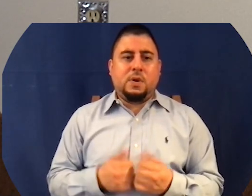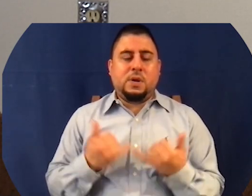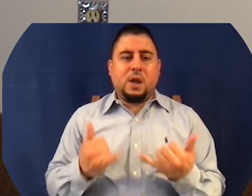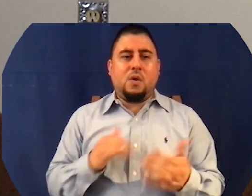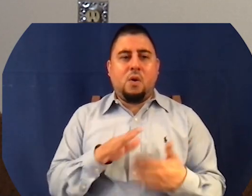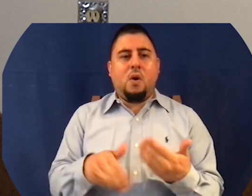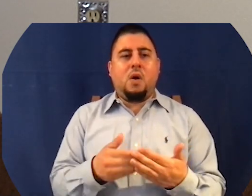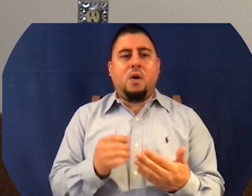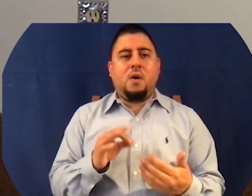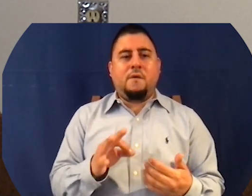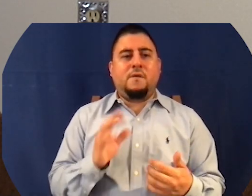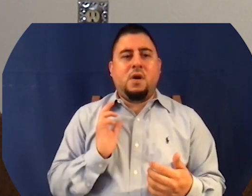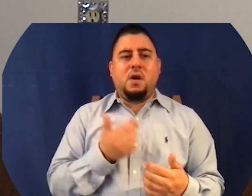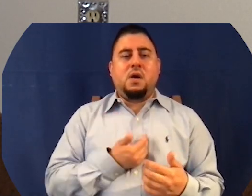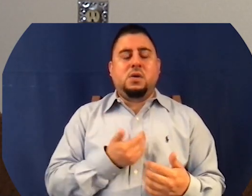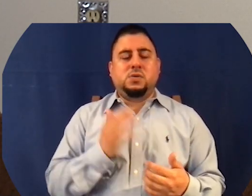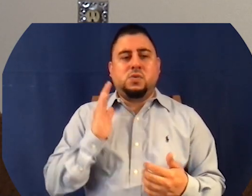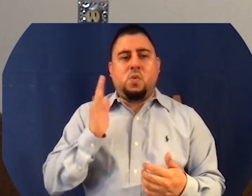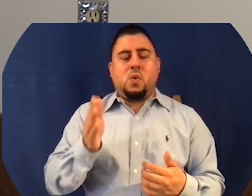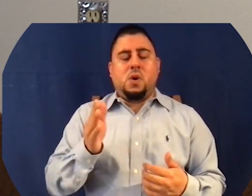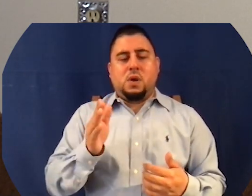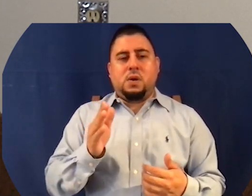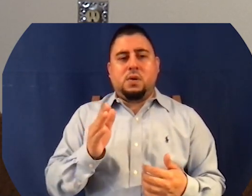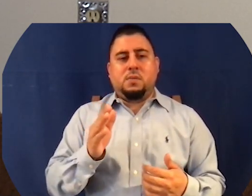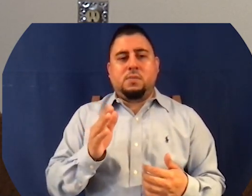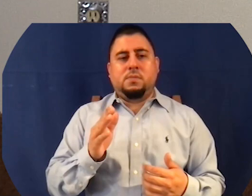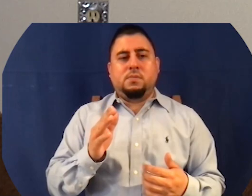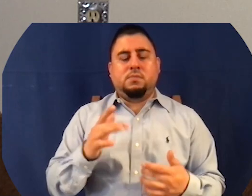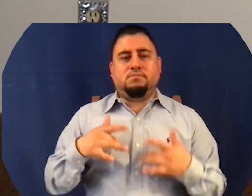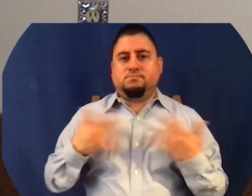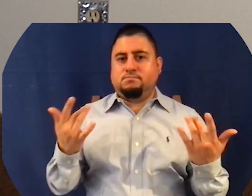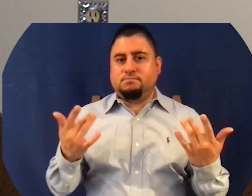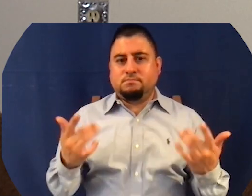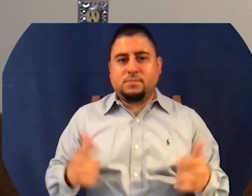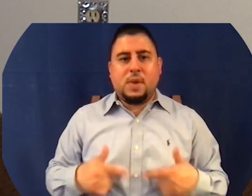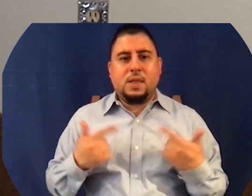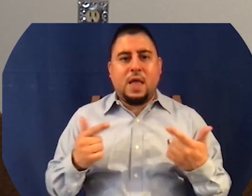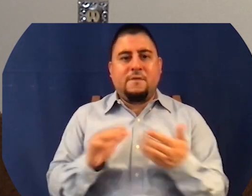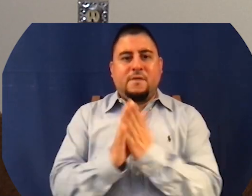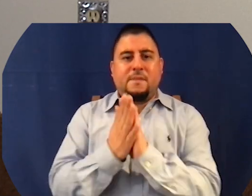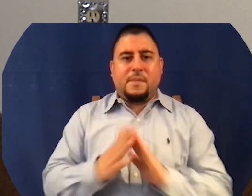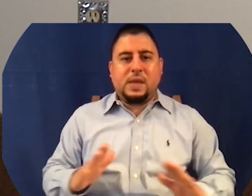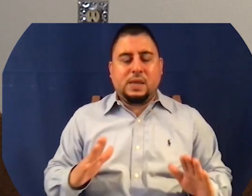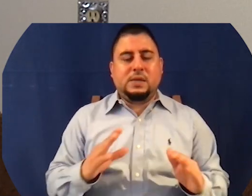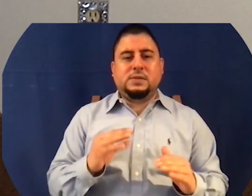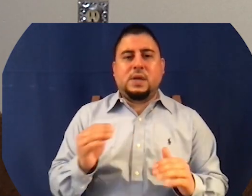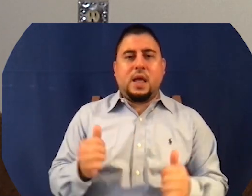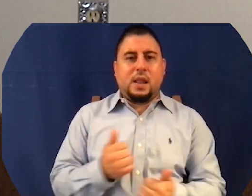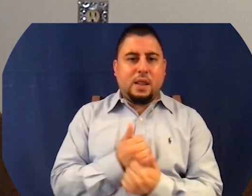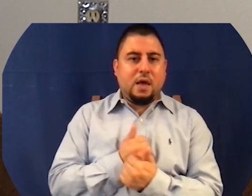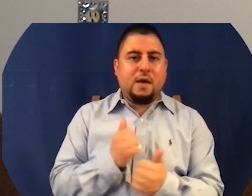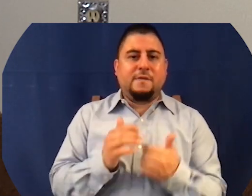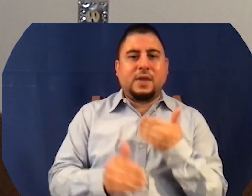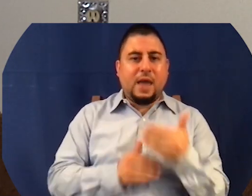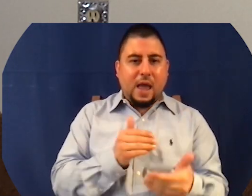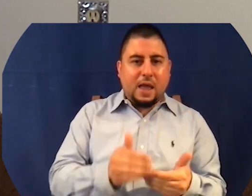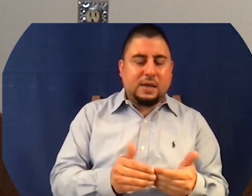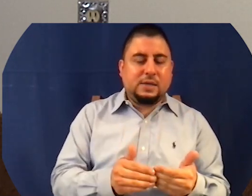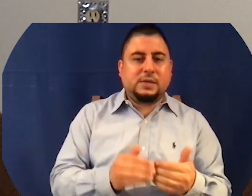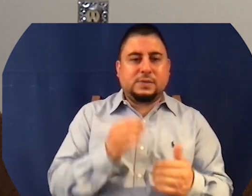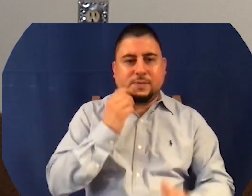Now, all of us would relish a life of peace and love and